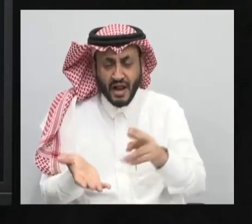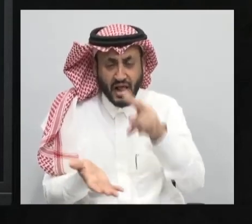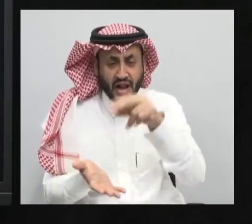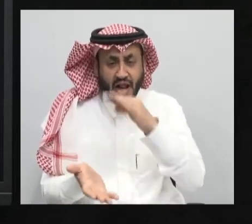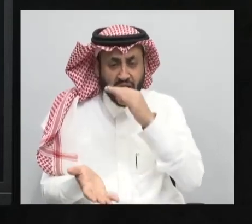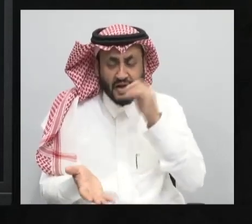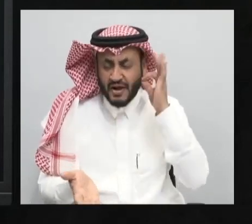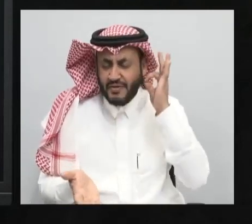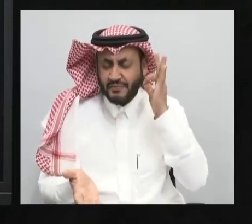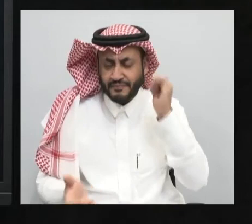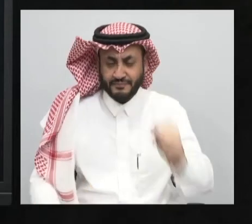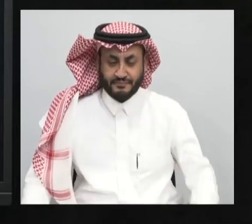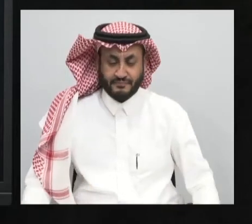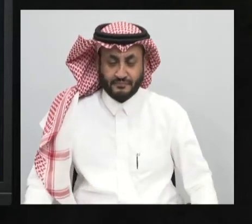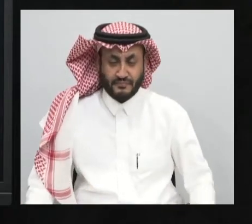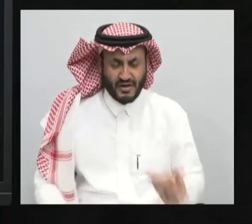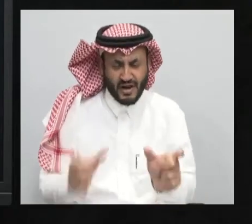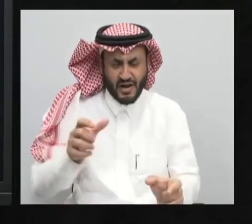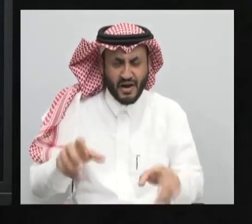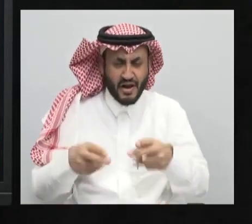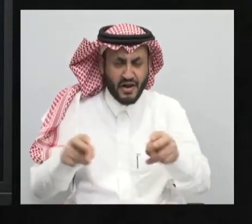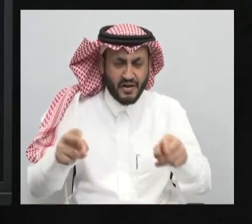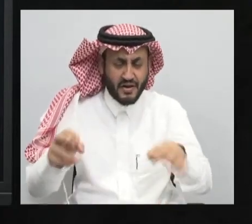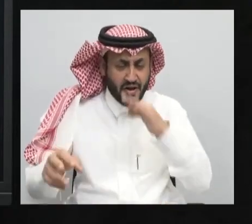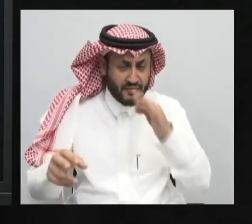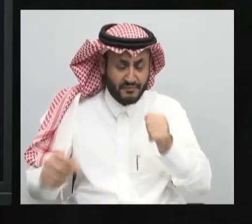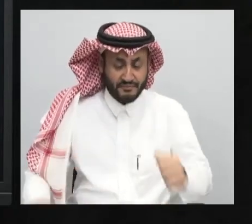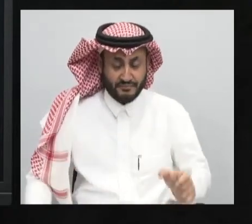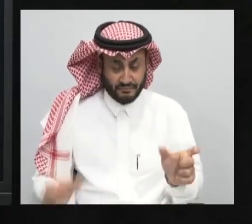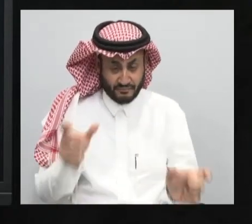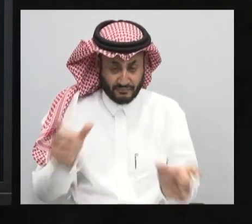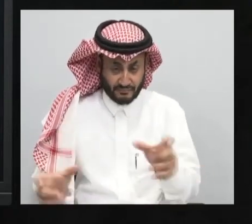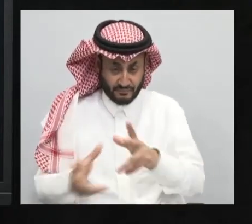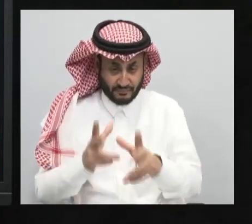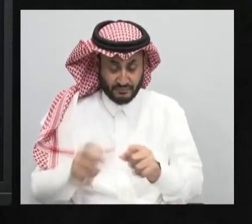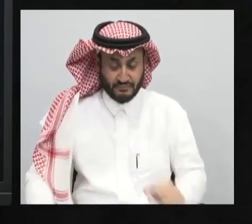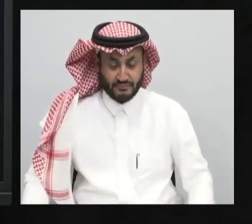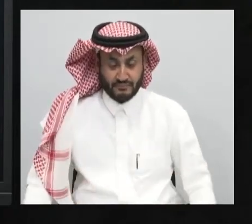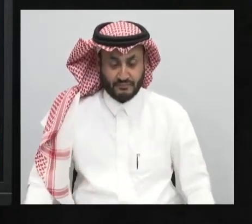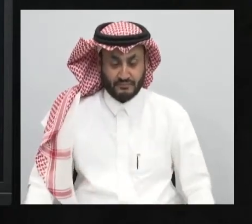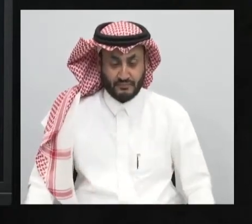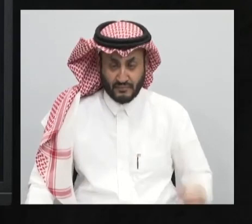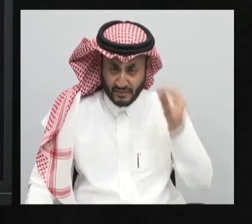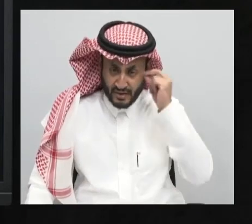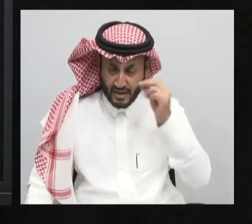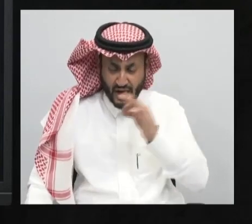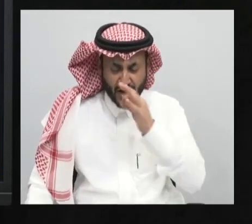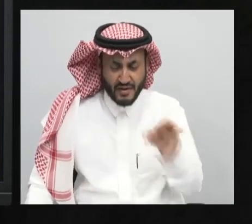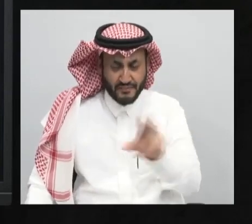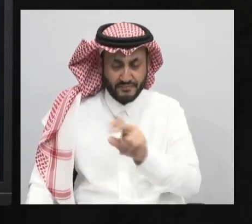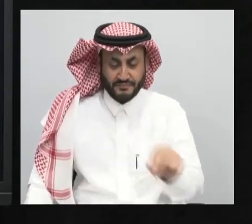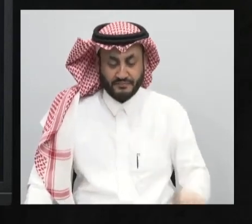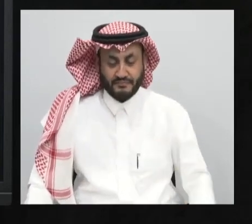pronunciation and you can hear different sounds for these adjectives. Hopefully you know how to pronounce it